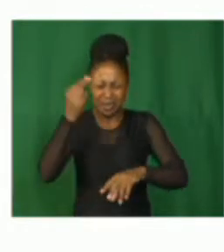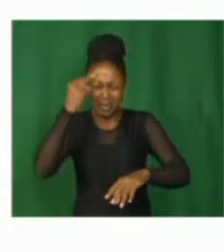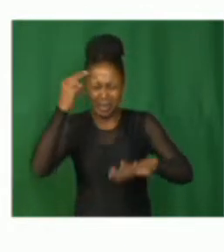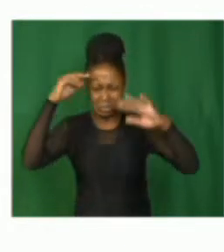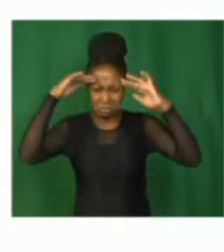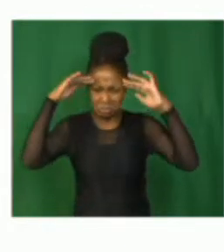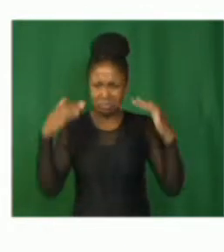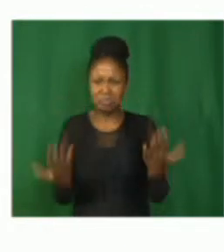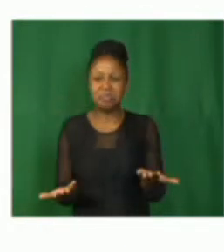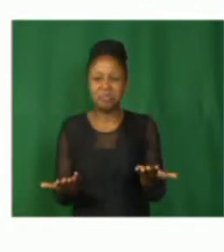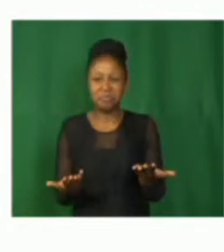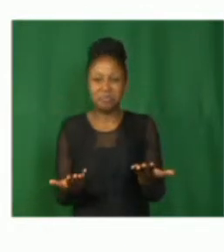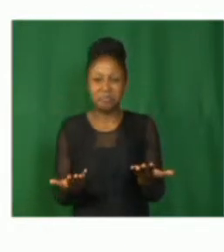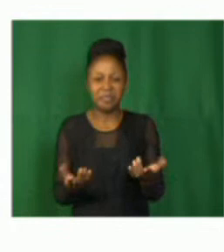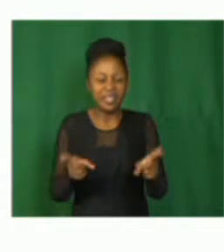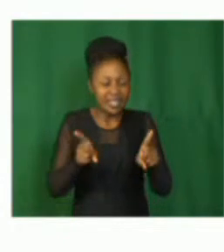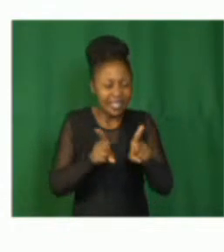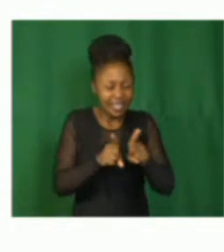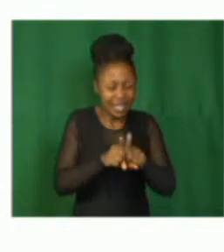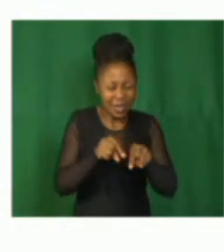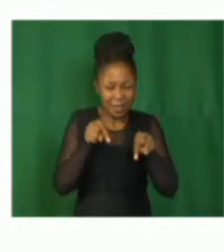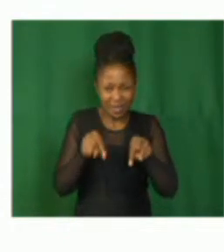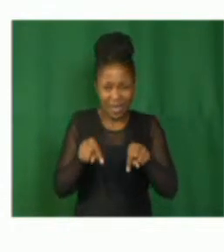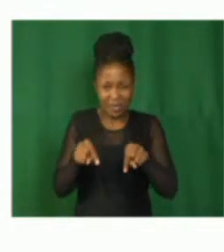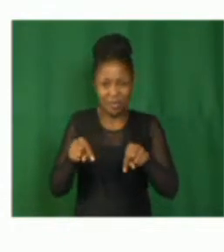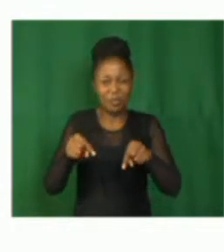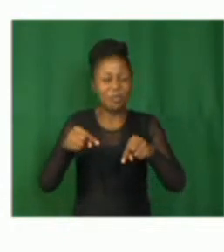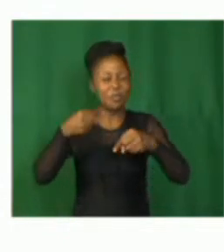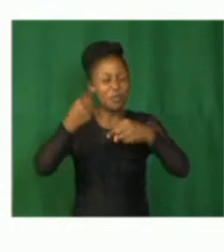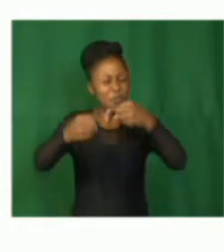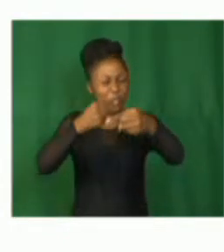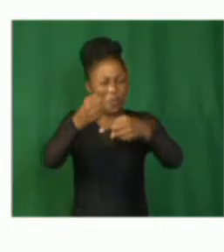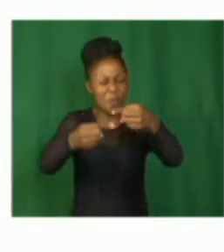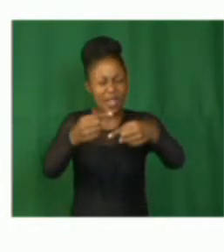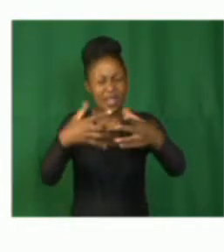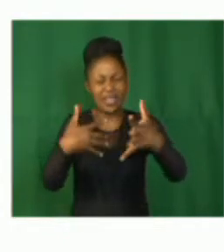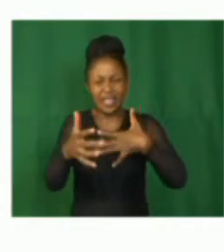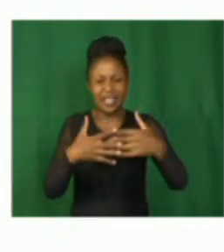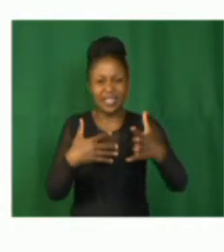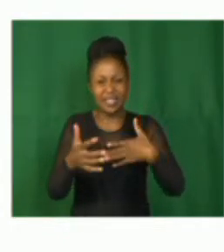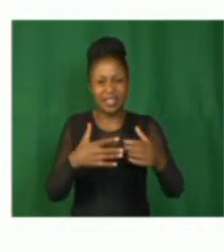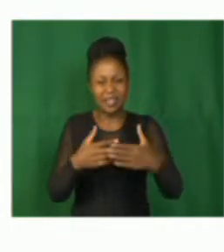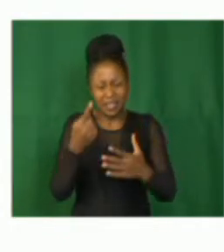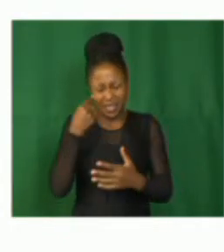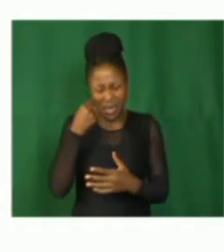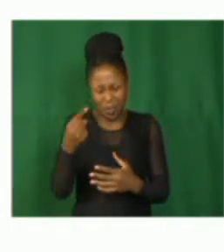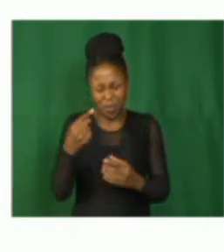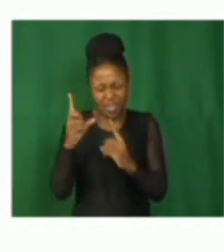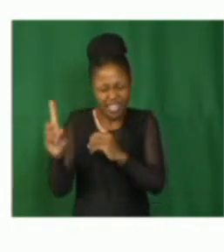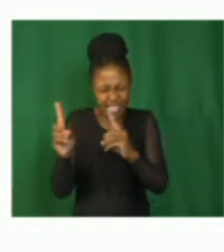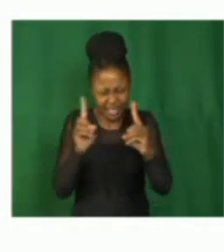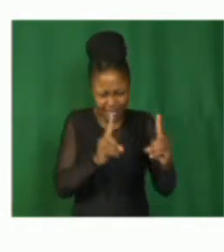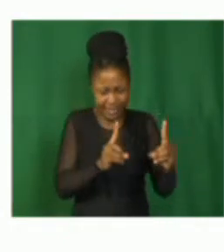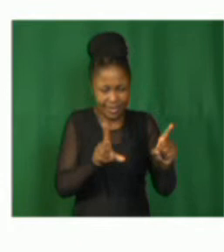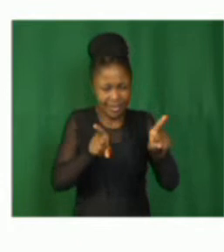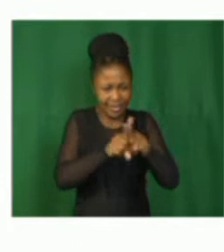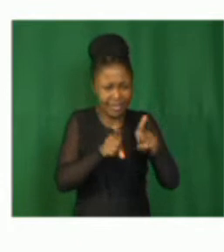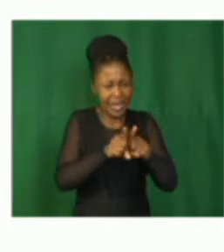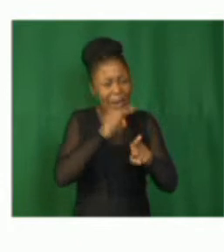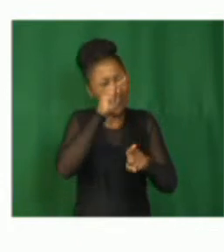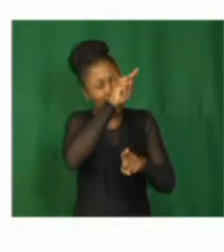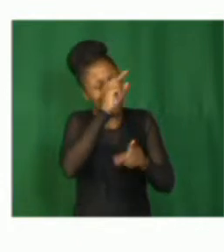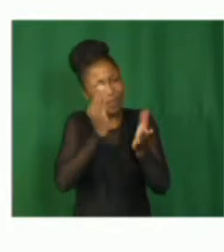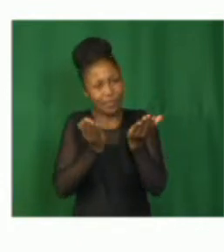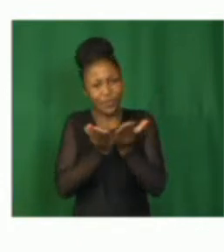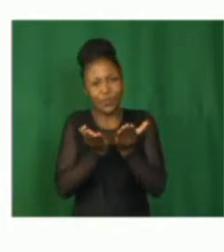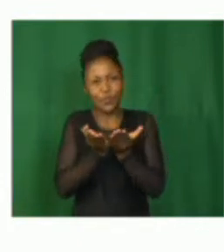us. Now, most cases, good people, you are going to find that our teachers back at schools, they give us reading passages